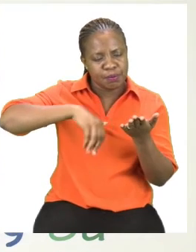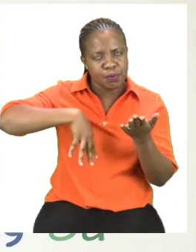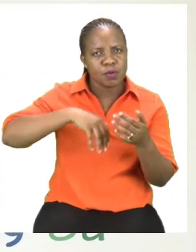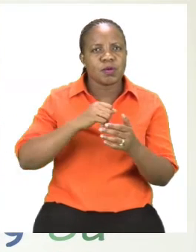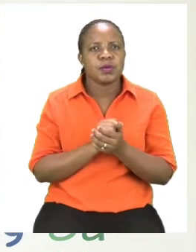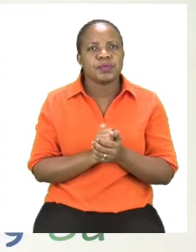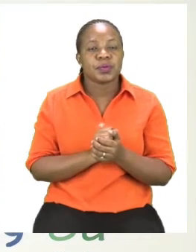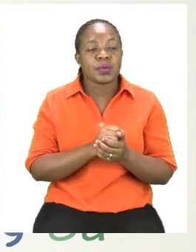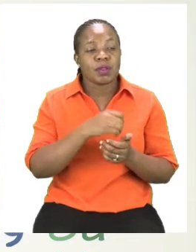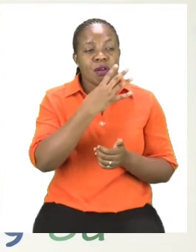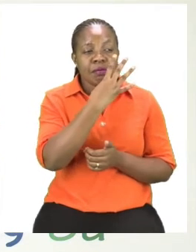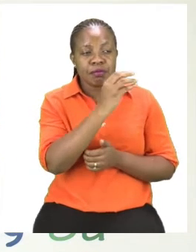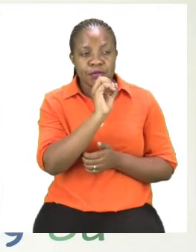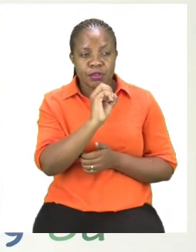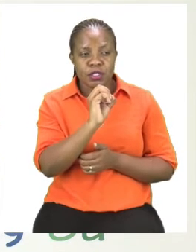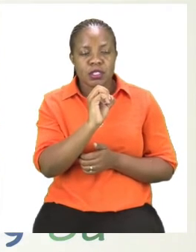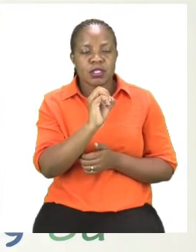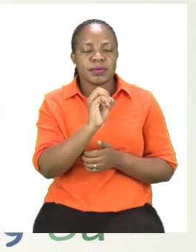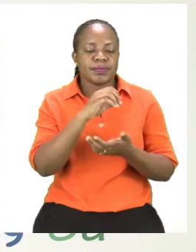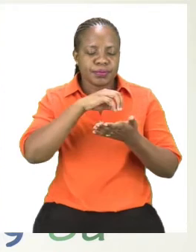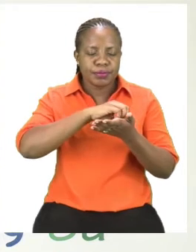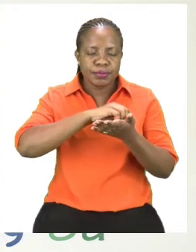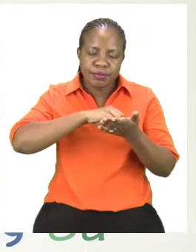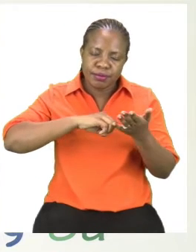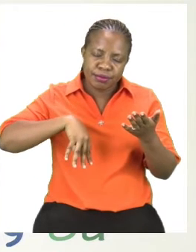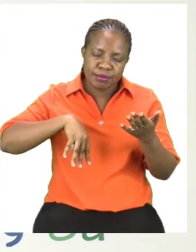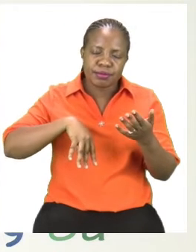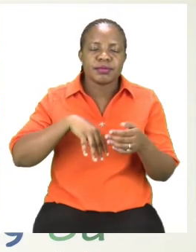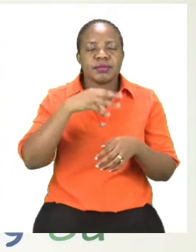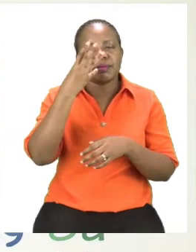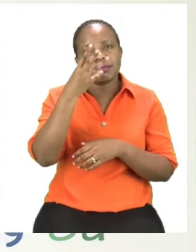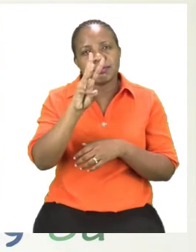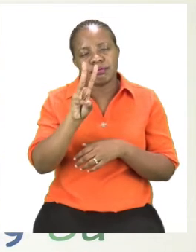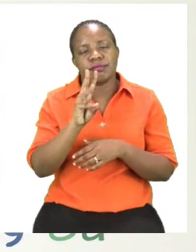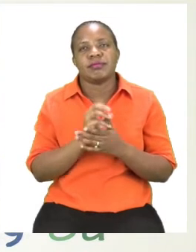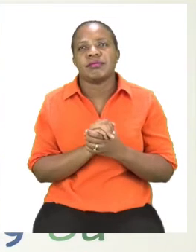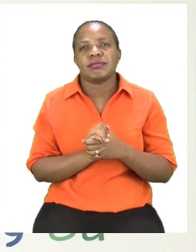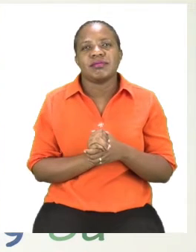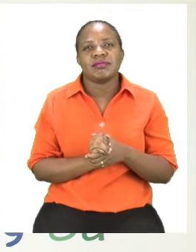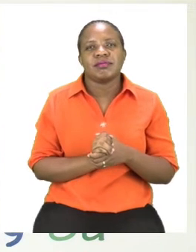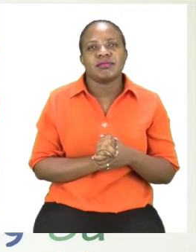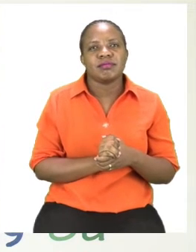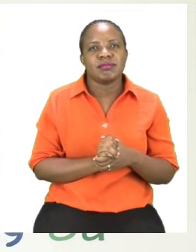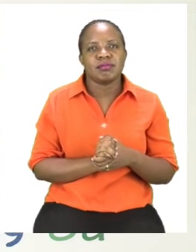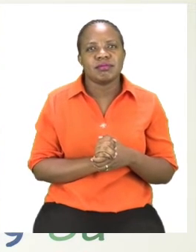from the 40 cookies. And how do we do that, boys and girls? Well,